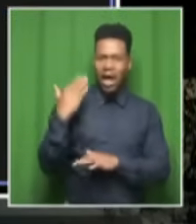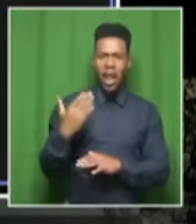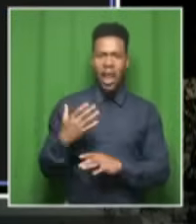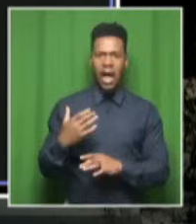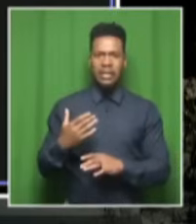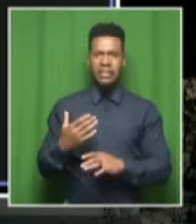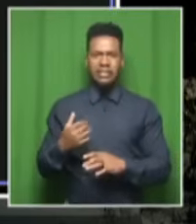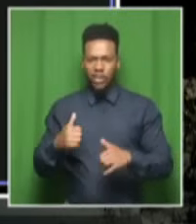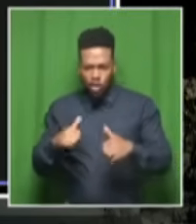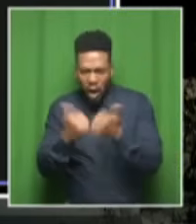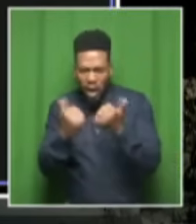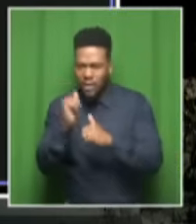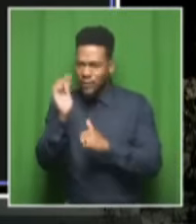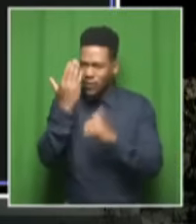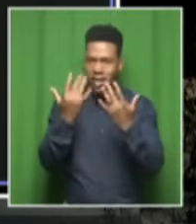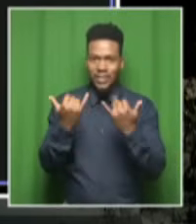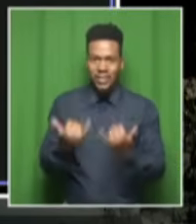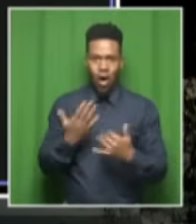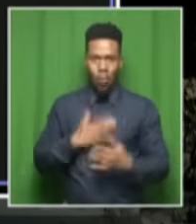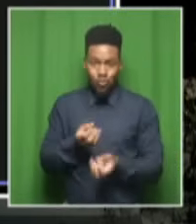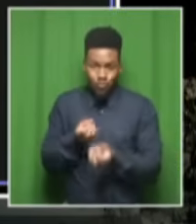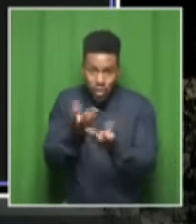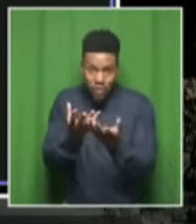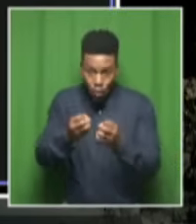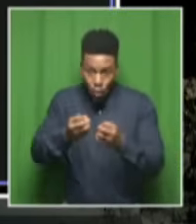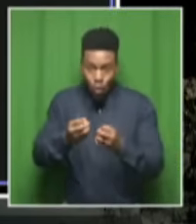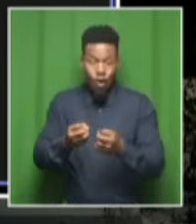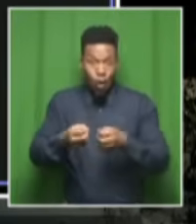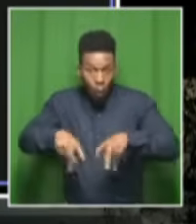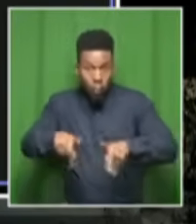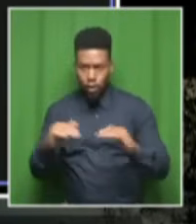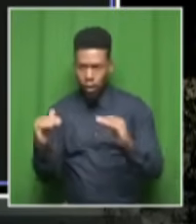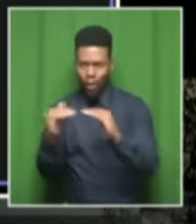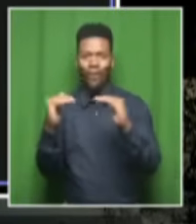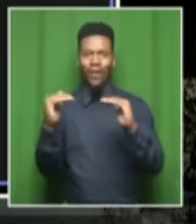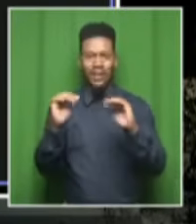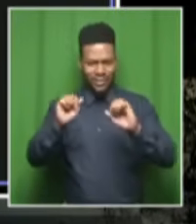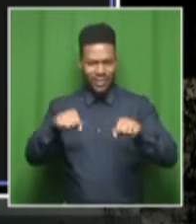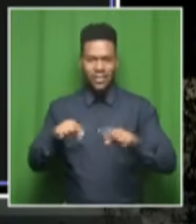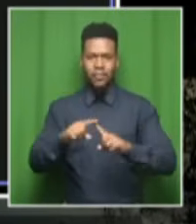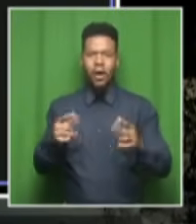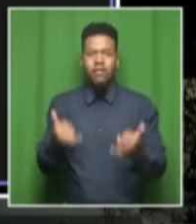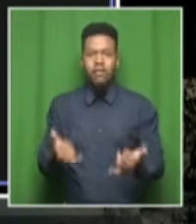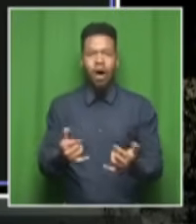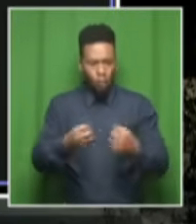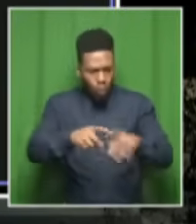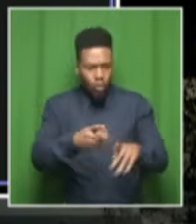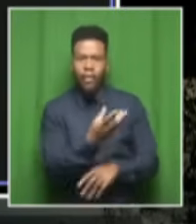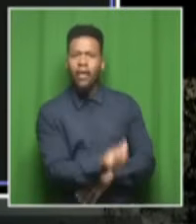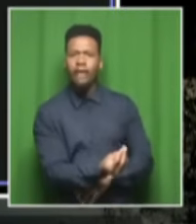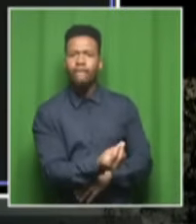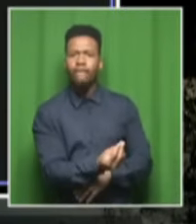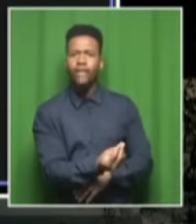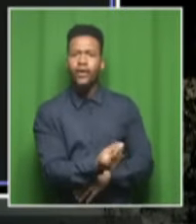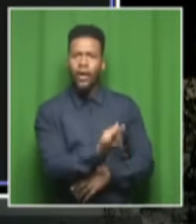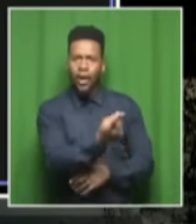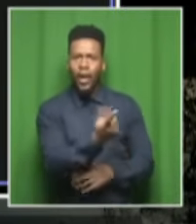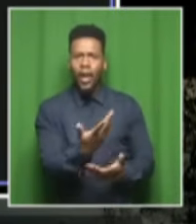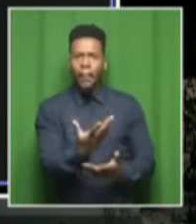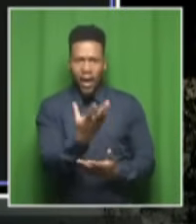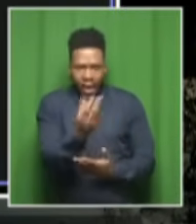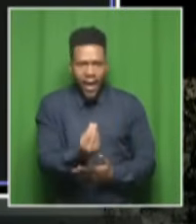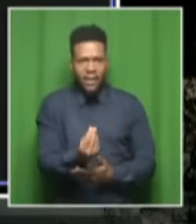want to bring equality to you, we want to give you equal opportunity. And now they have all this opportunity, now they have the purse right in front